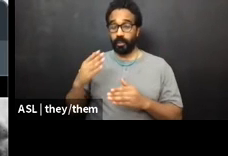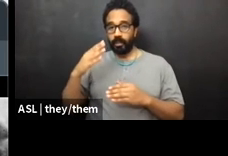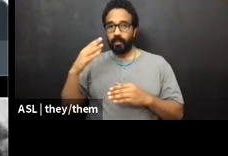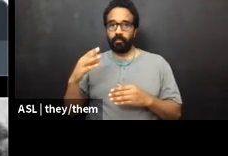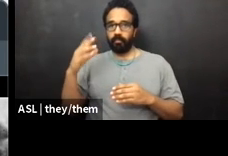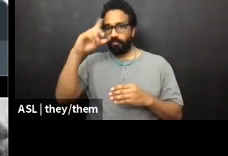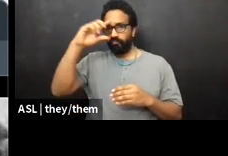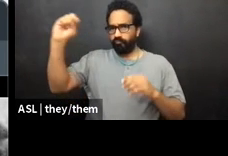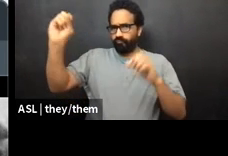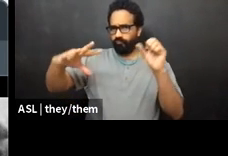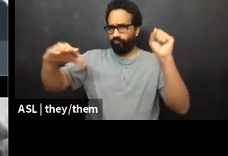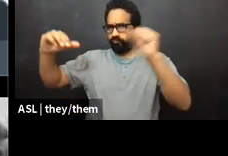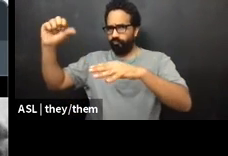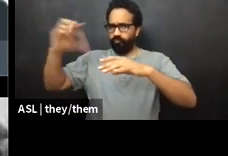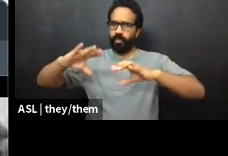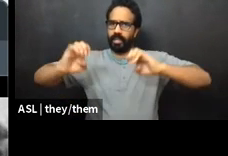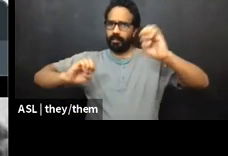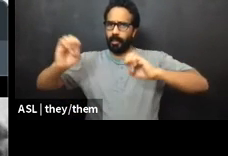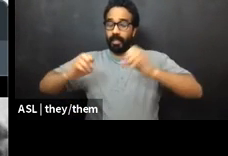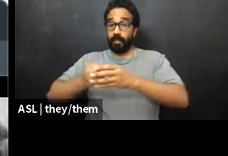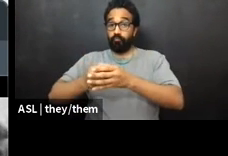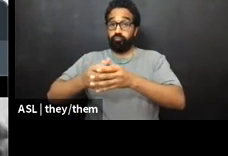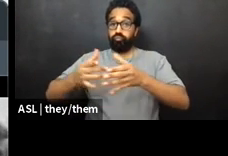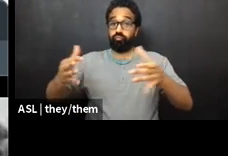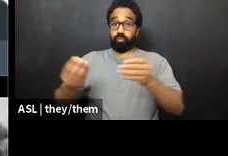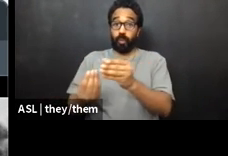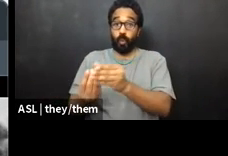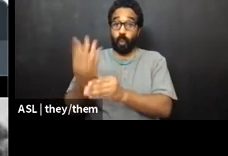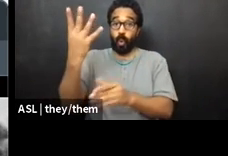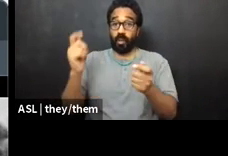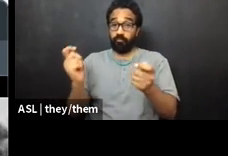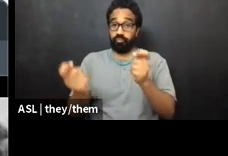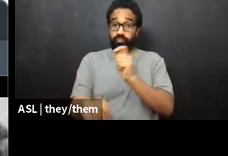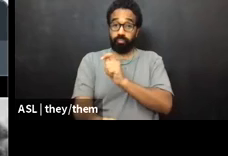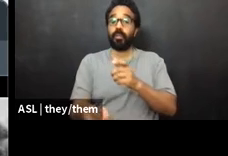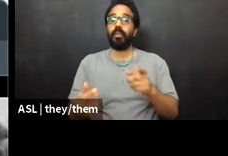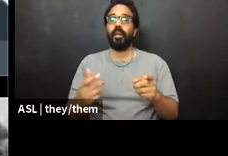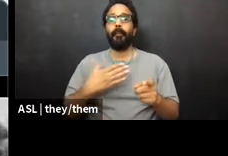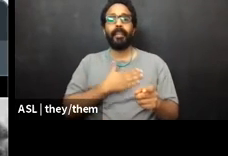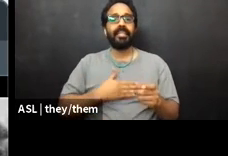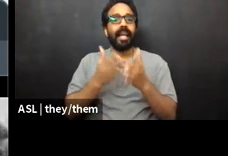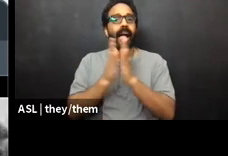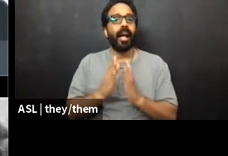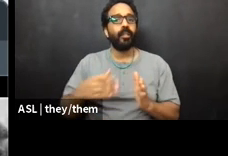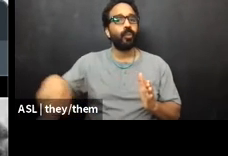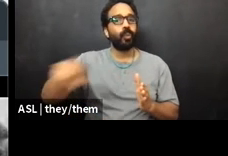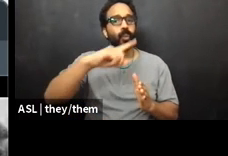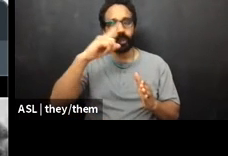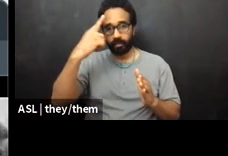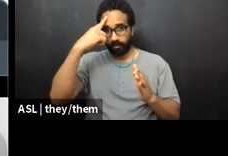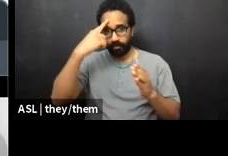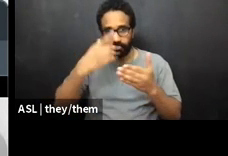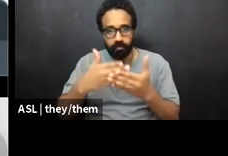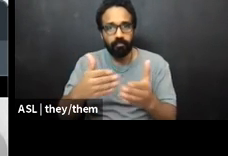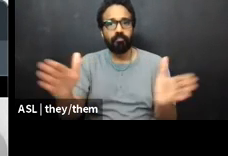morph and grow. So we hope that you keep an open mind and just give it a try and have a little fun with us.